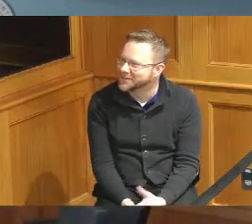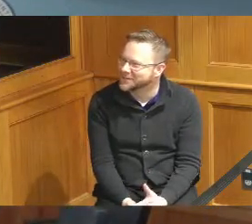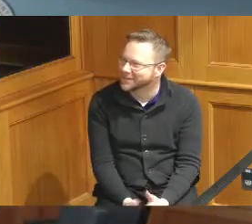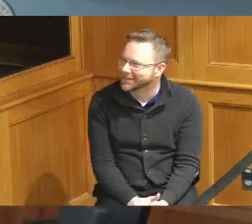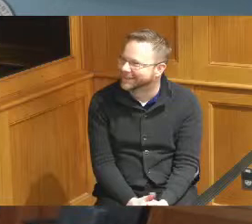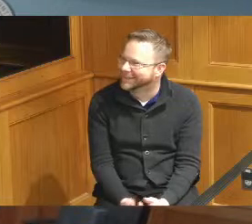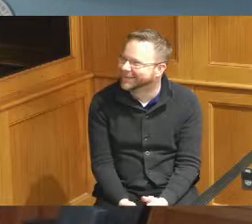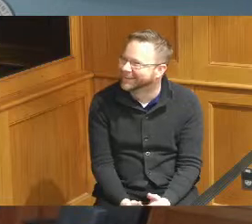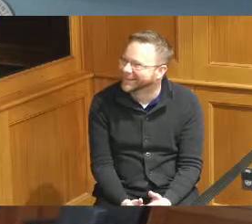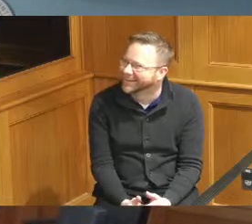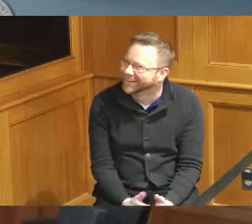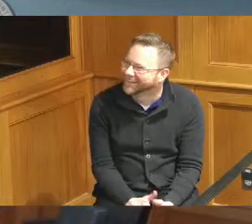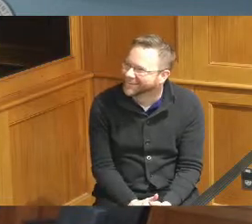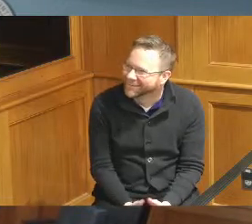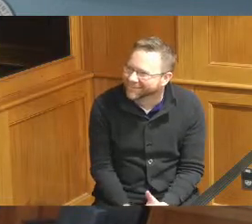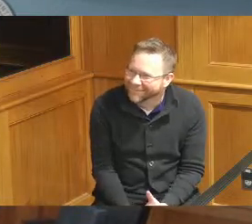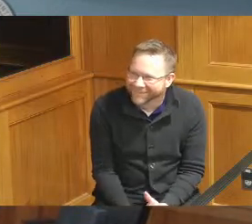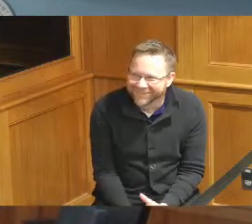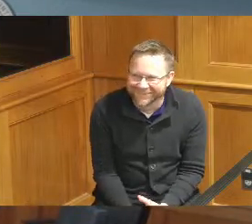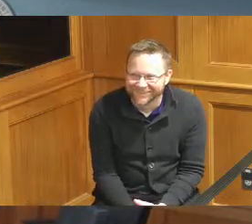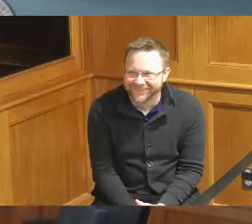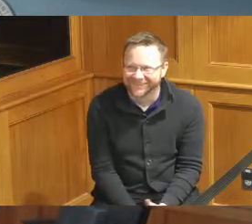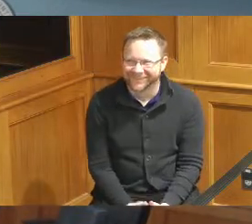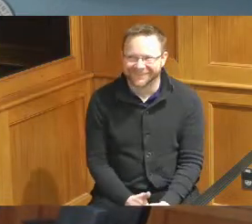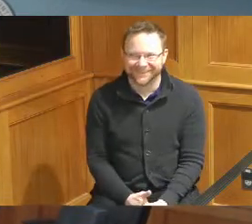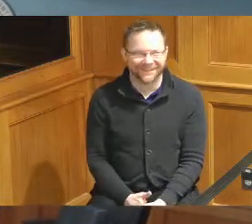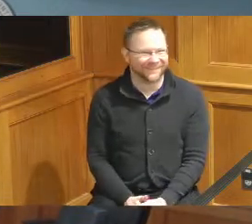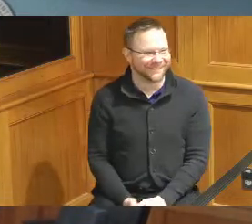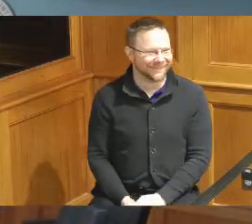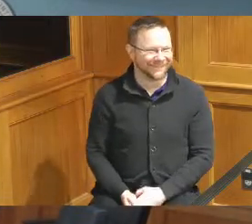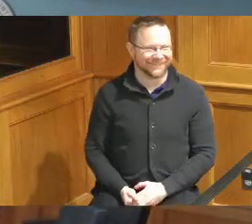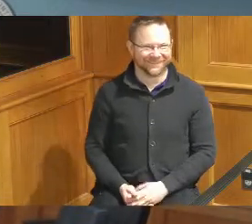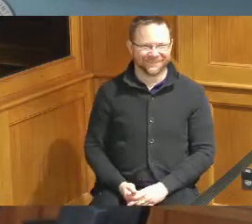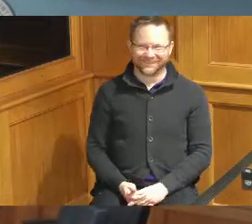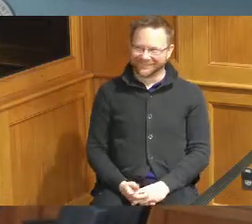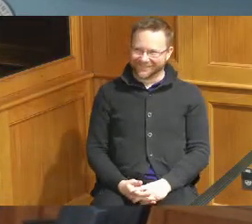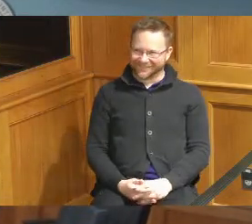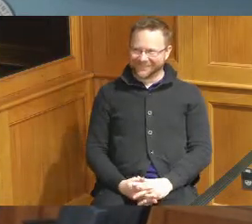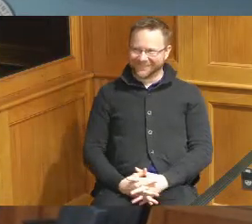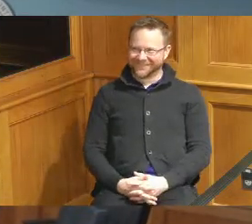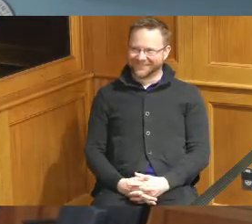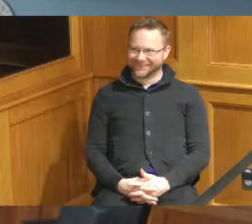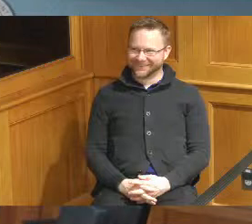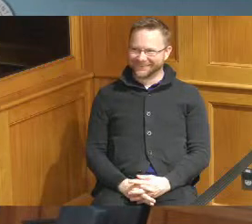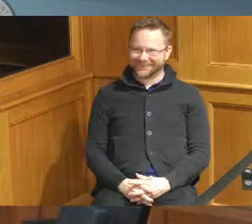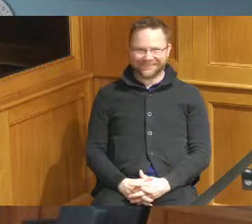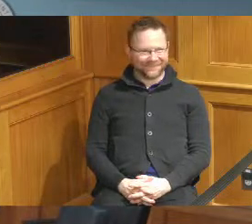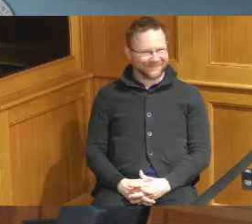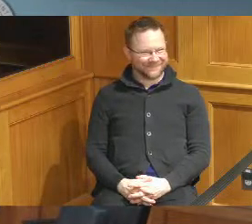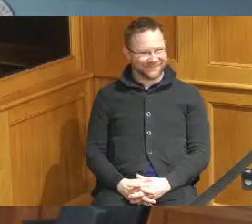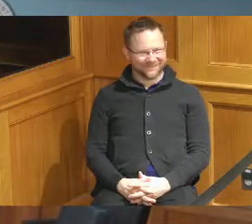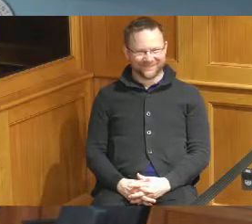done. I love red. That's my mom's favorite.